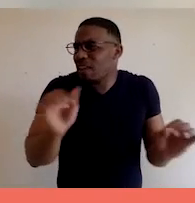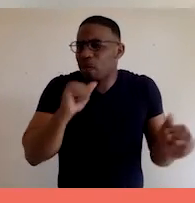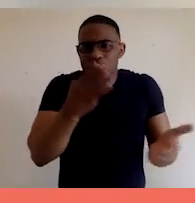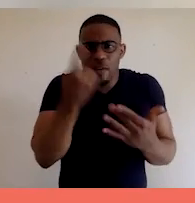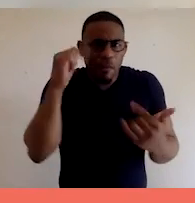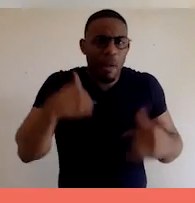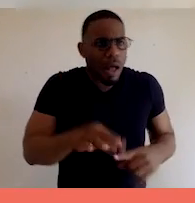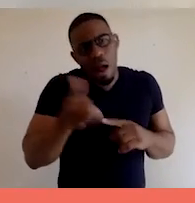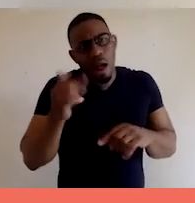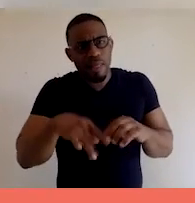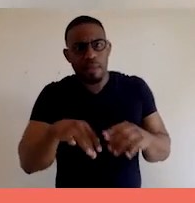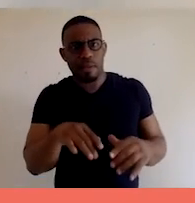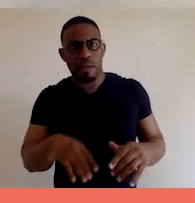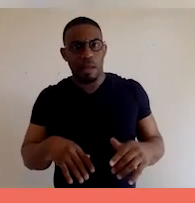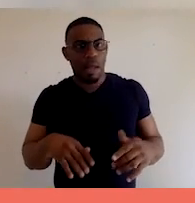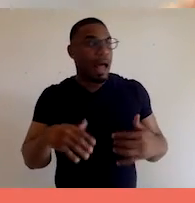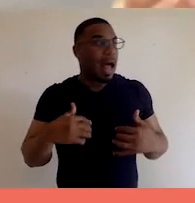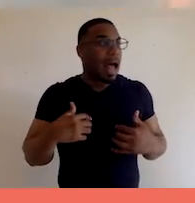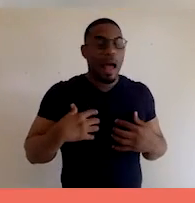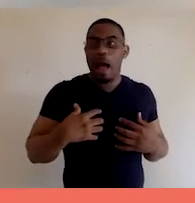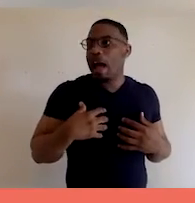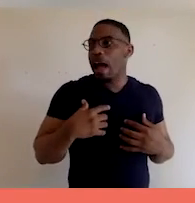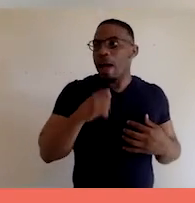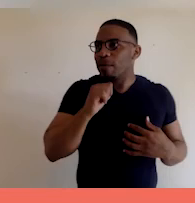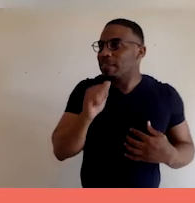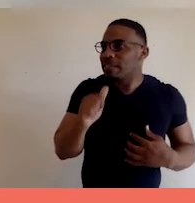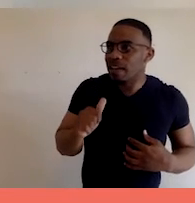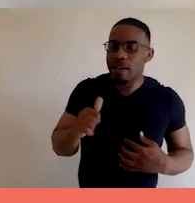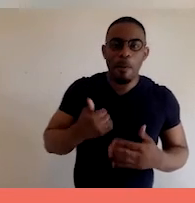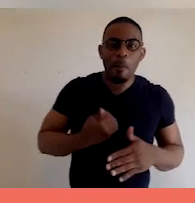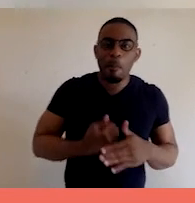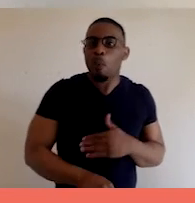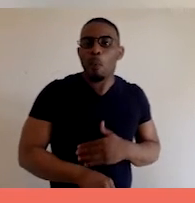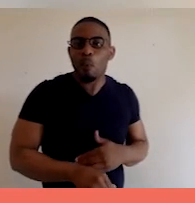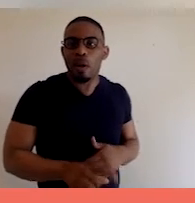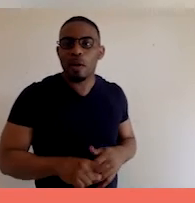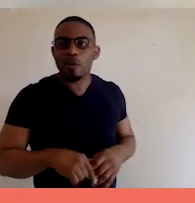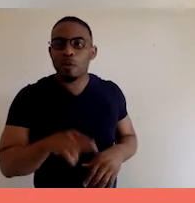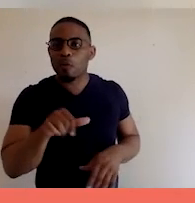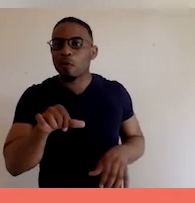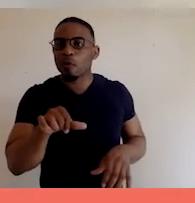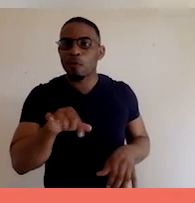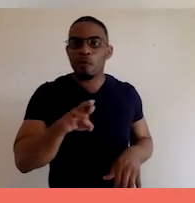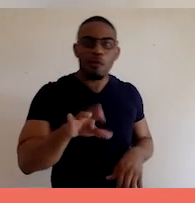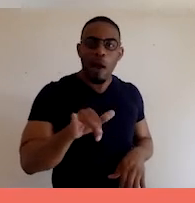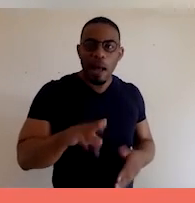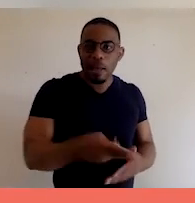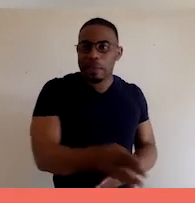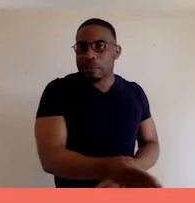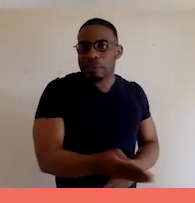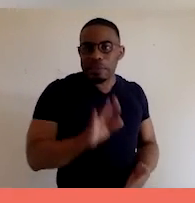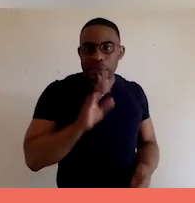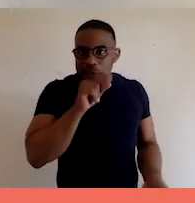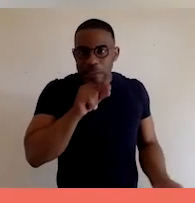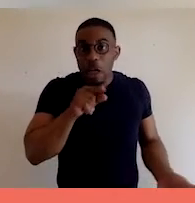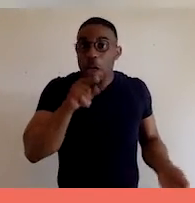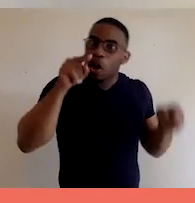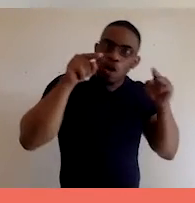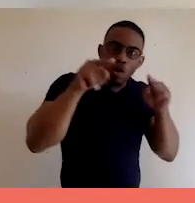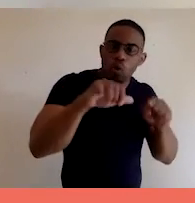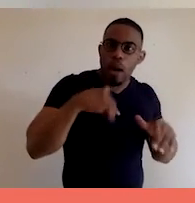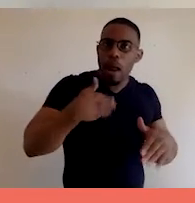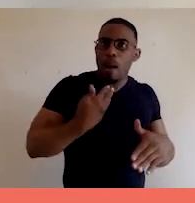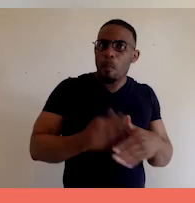there for me besides that. I was not born to fry chicken. You are